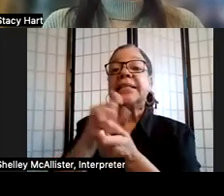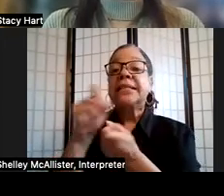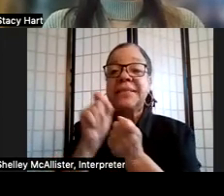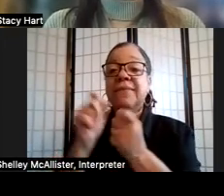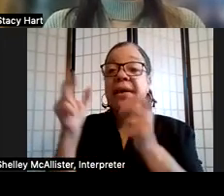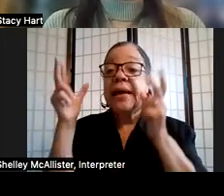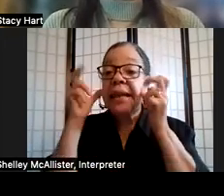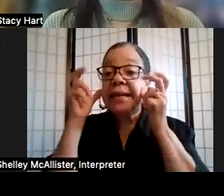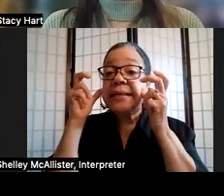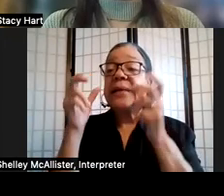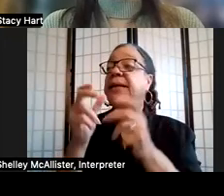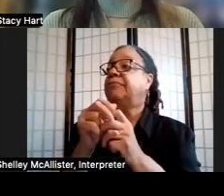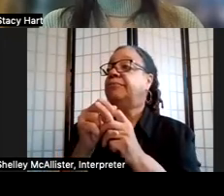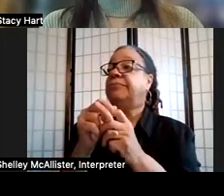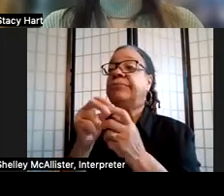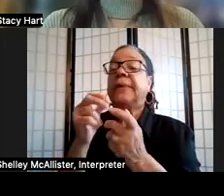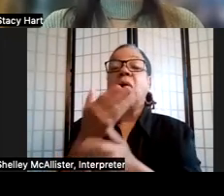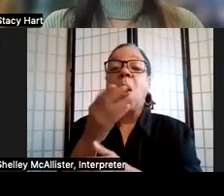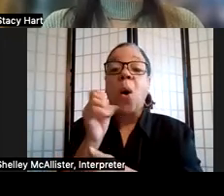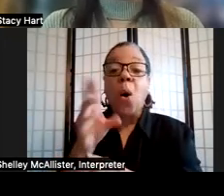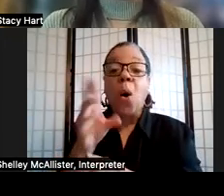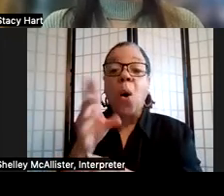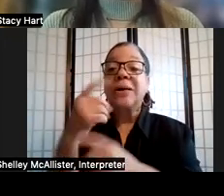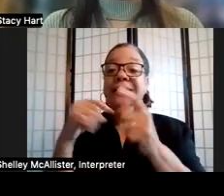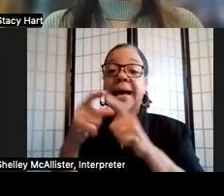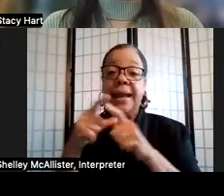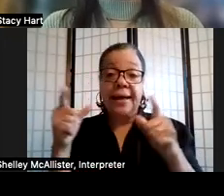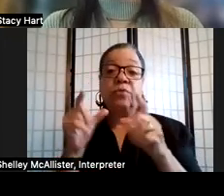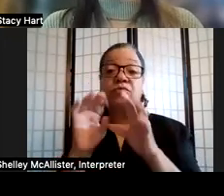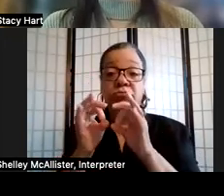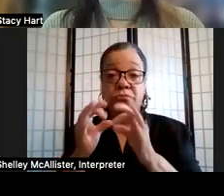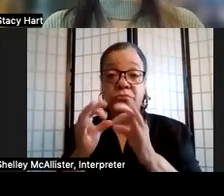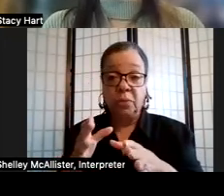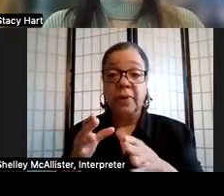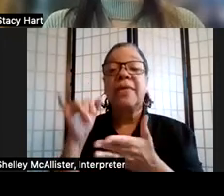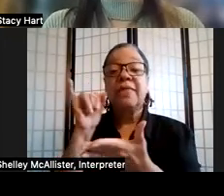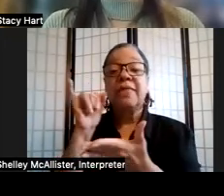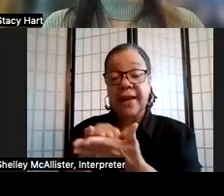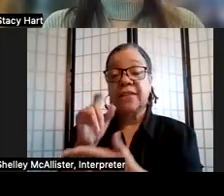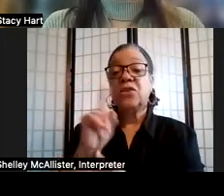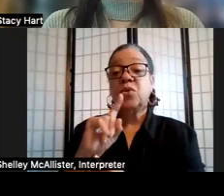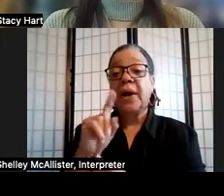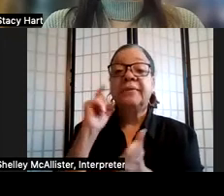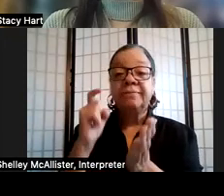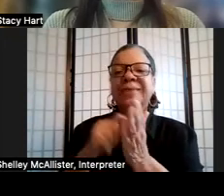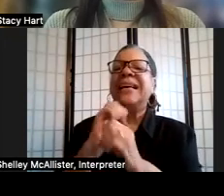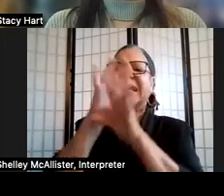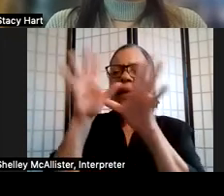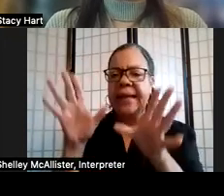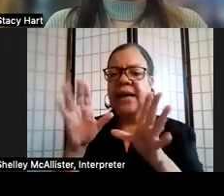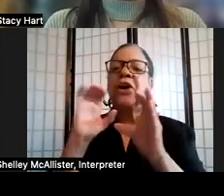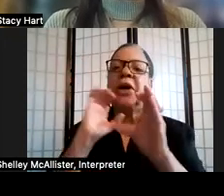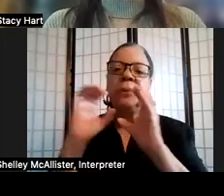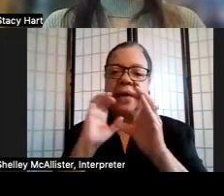or sign language interpreters? This is where the notification would provide clear communication to